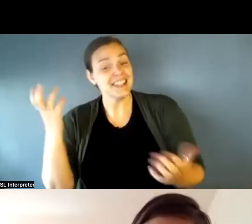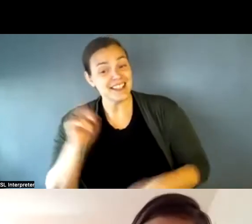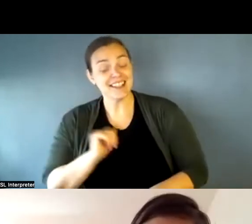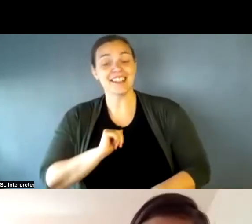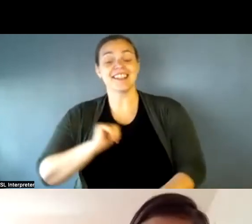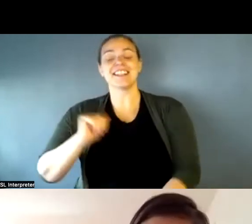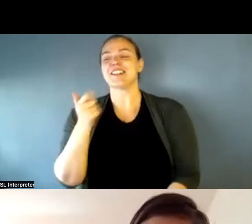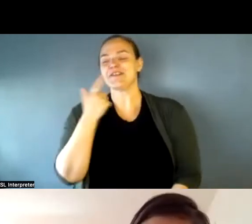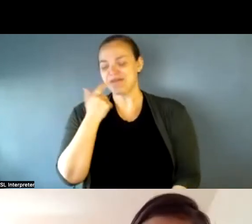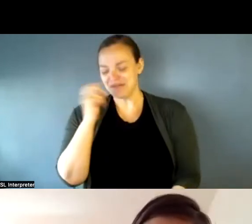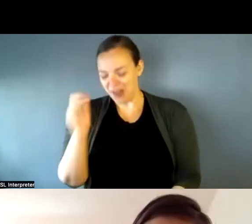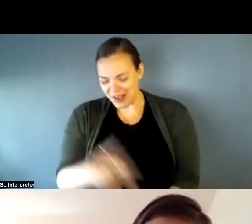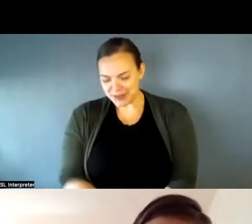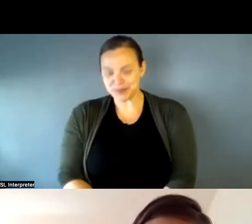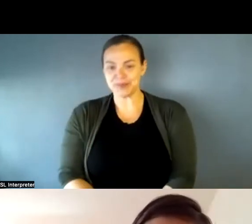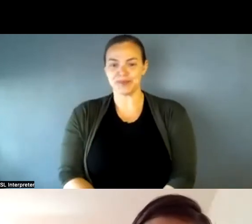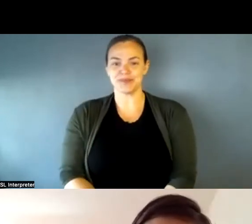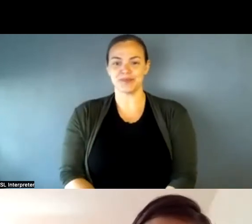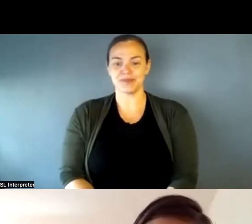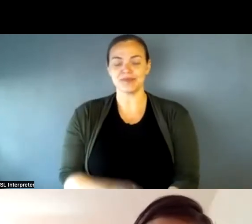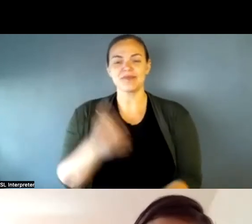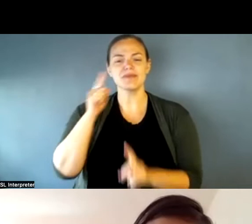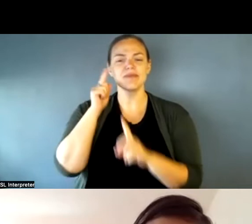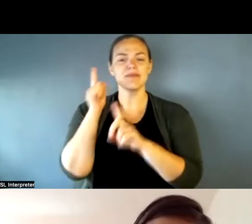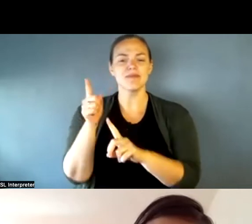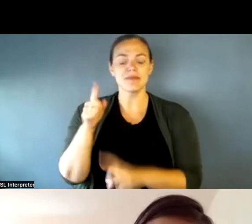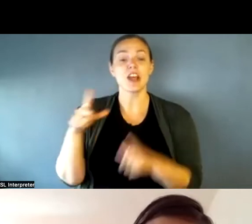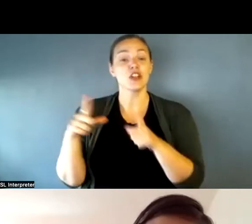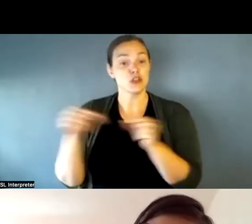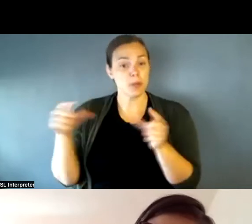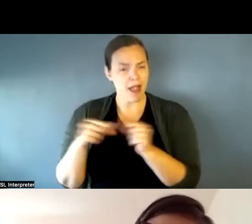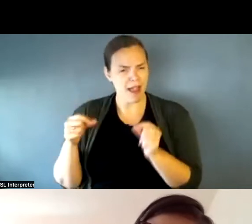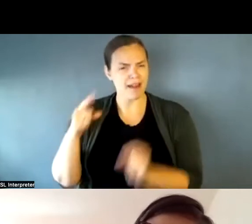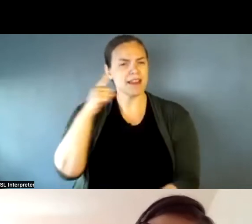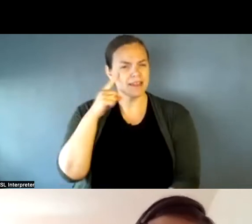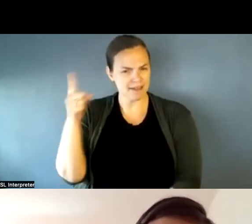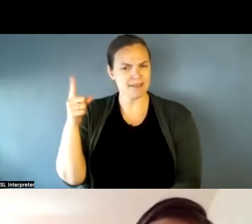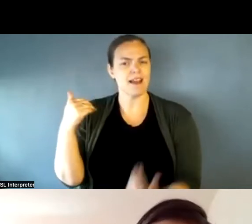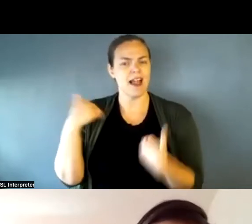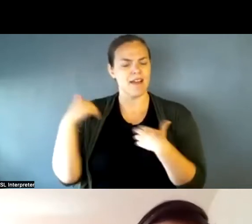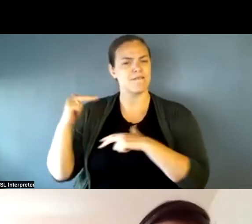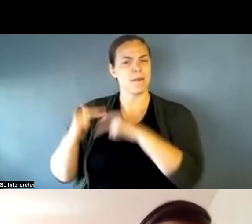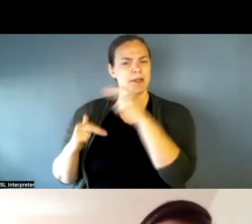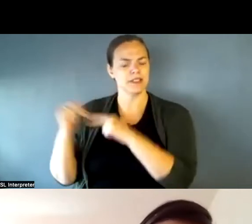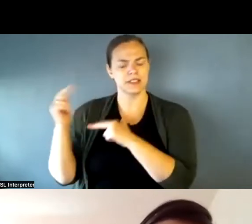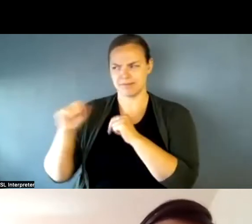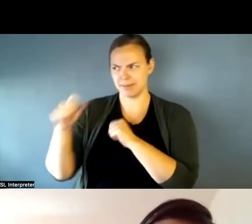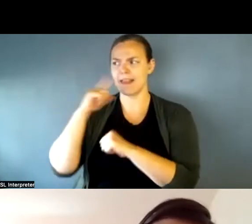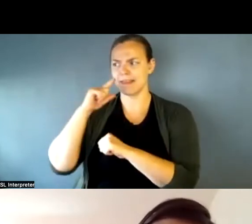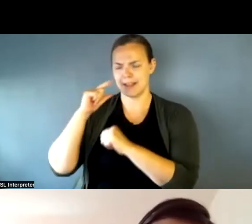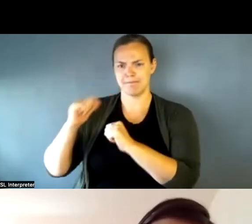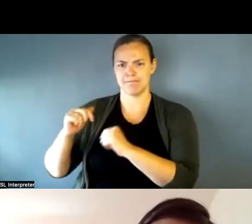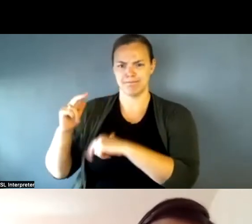Well, there is a building over in Japan, I believe. It might, yeah, I think it's in Japan. It's a